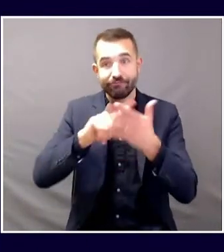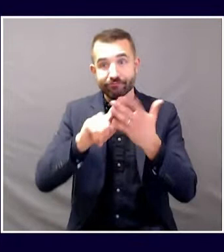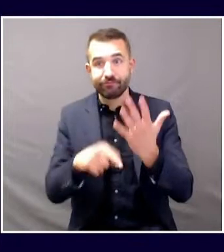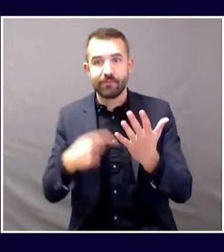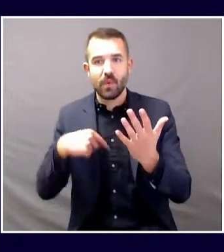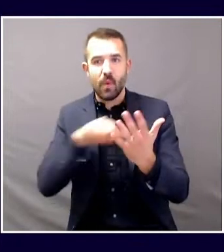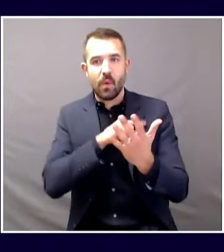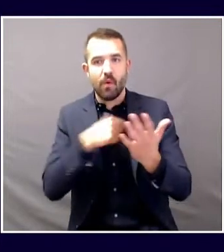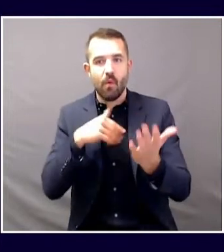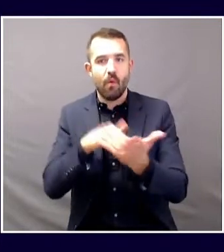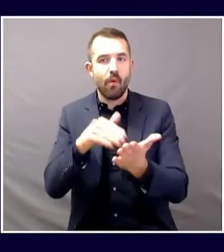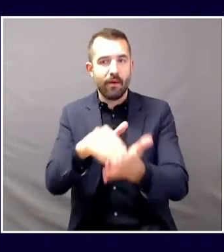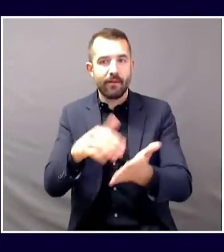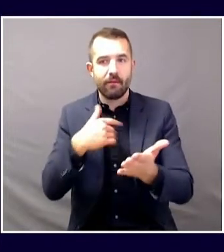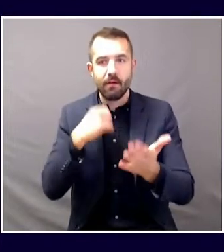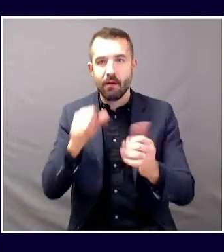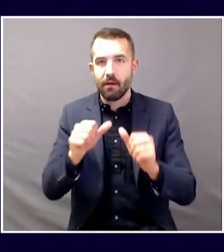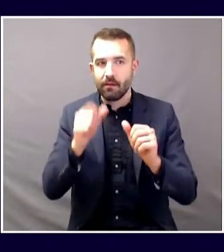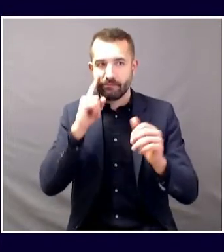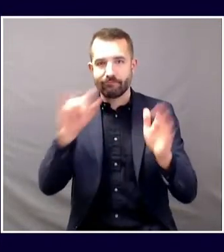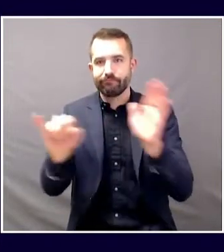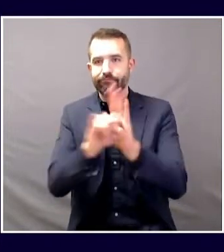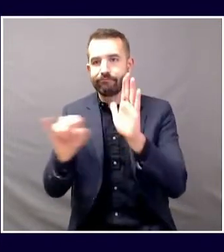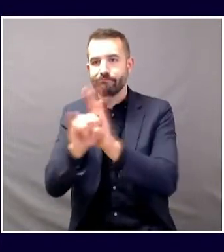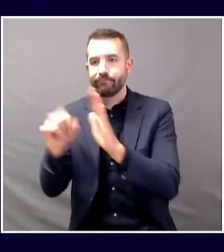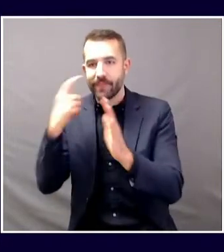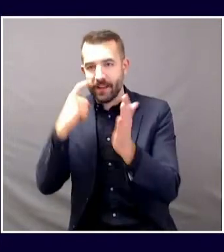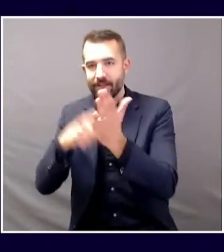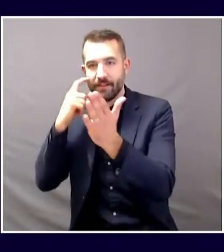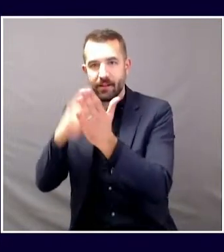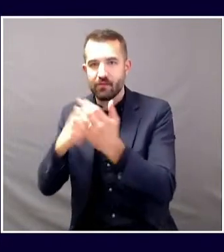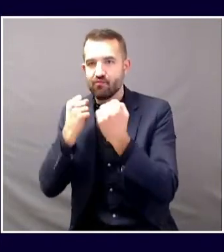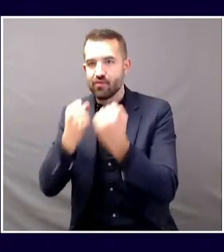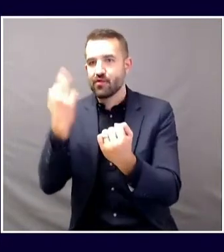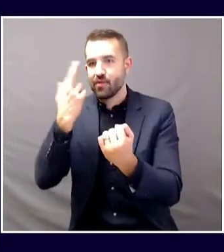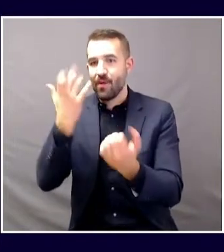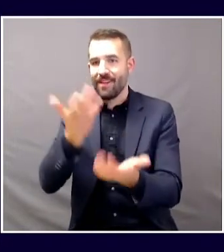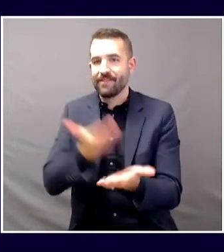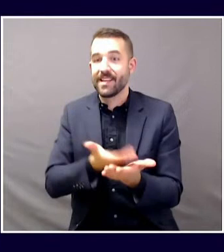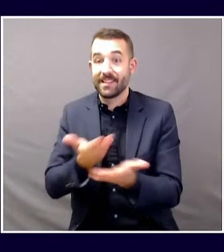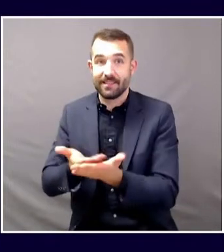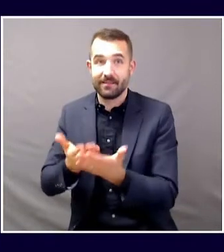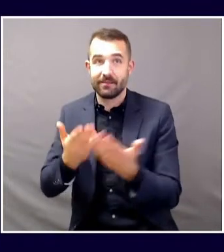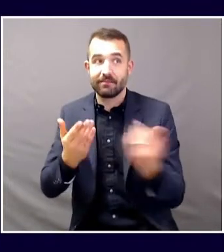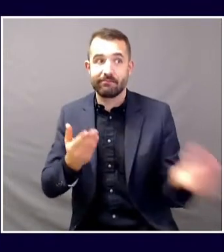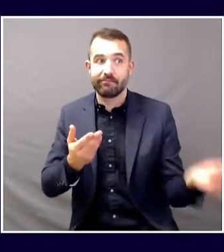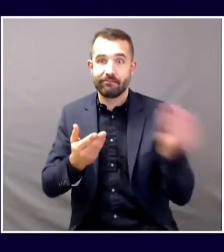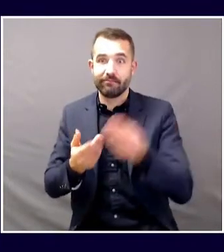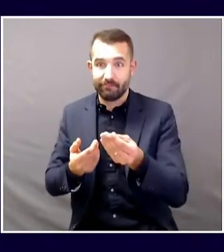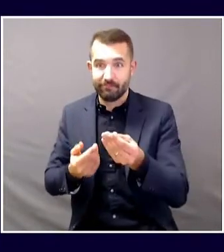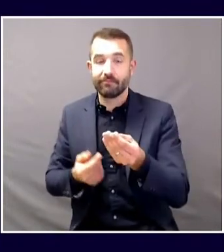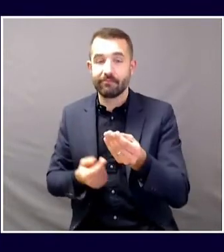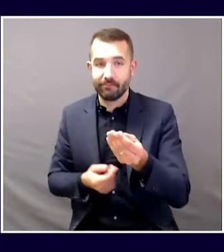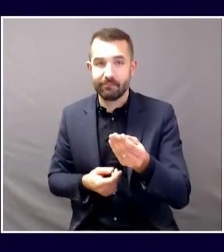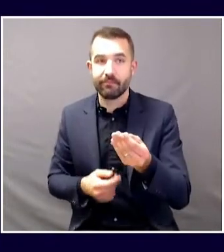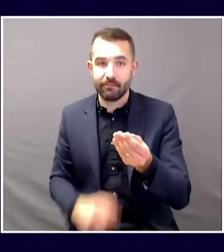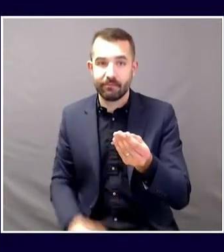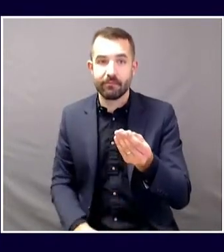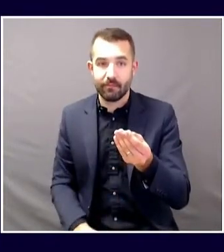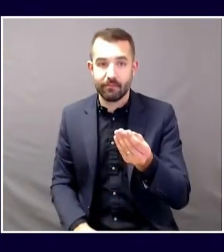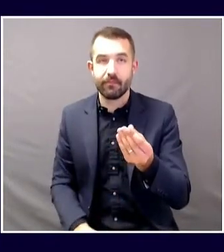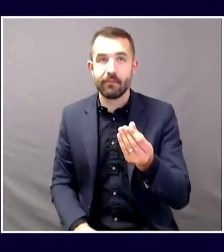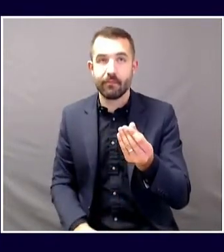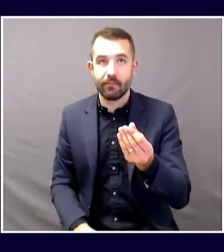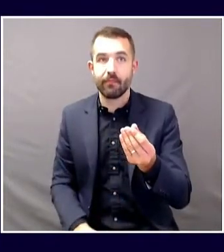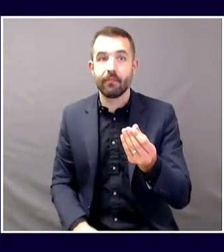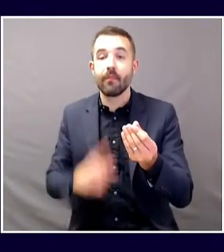person A spread it to others. One of the things we have to exclude in order for that finding to hold true is that